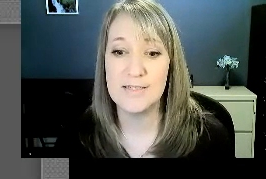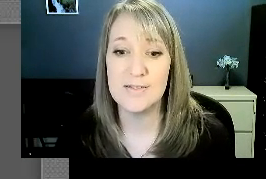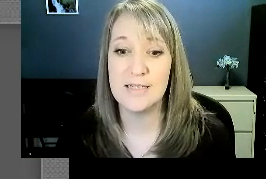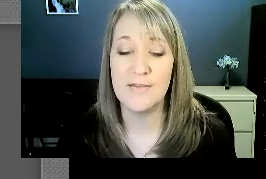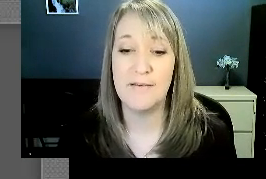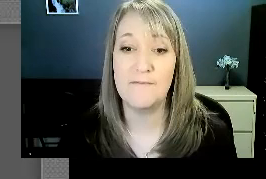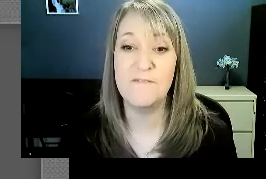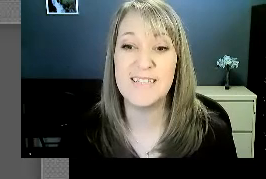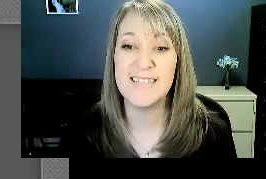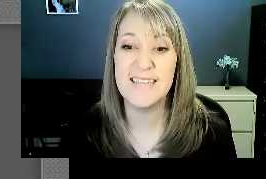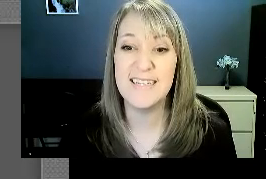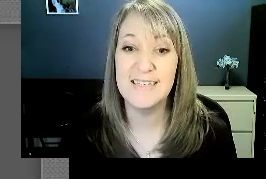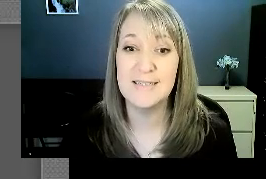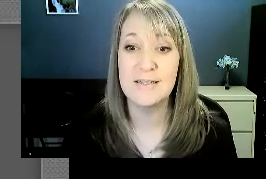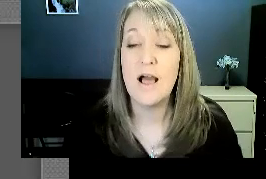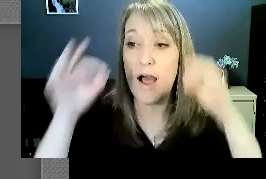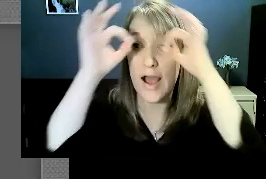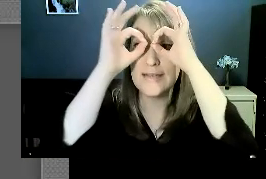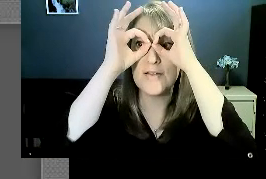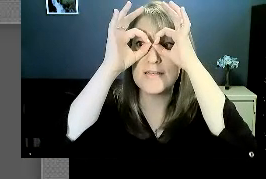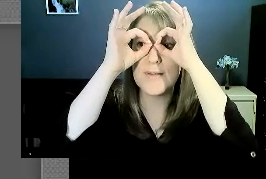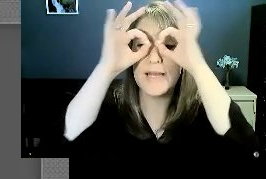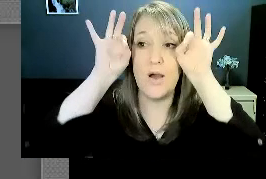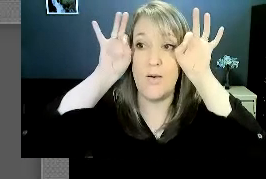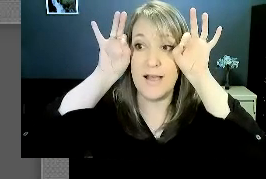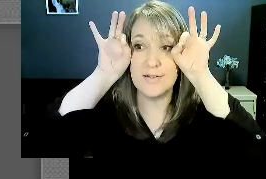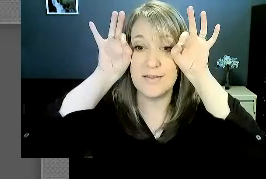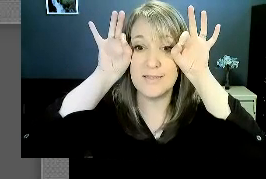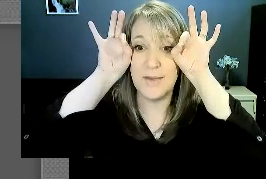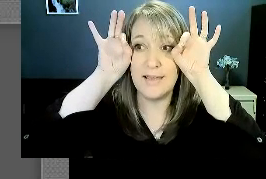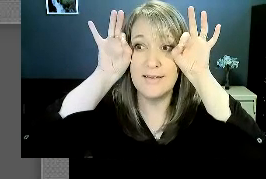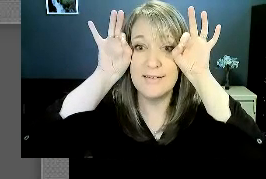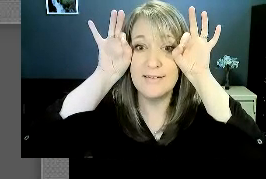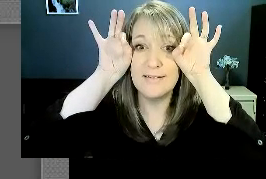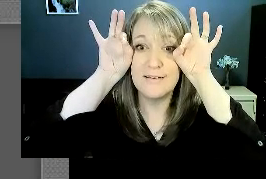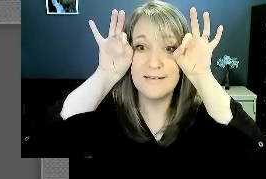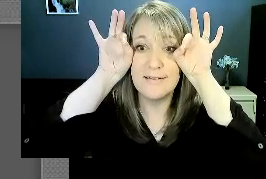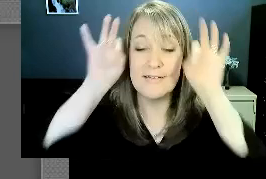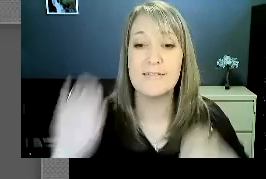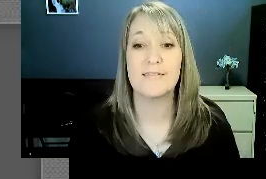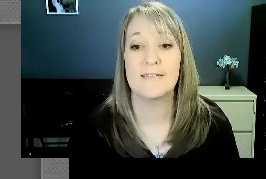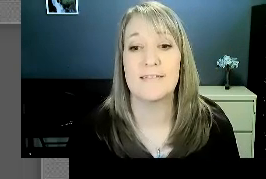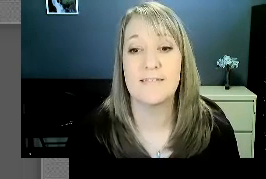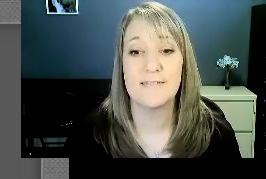What else do you see on there? Fuzzy. Eyes are this way? No, eyes are this way.